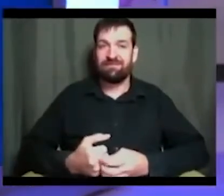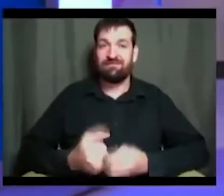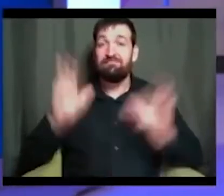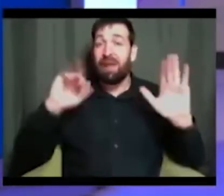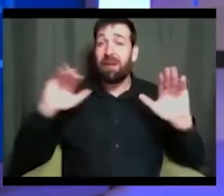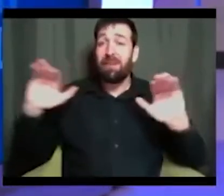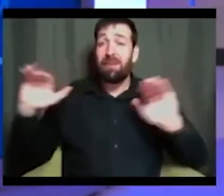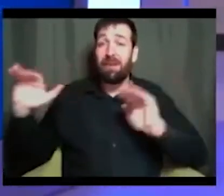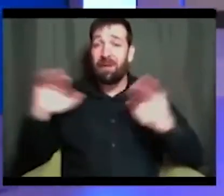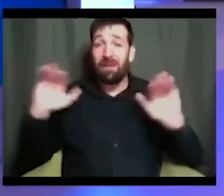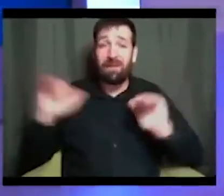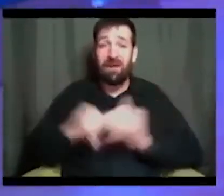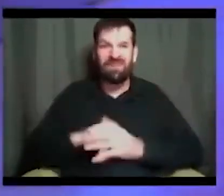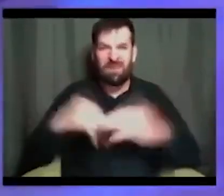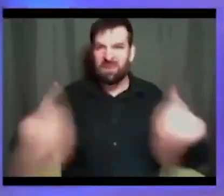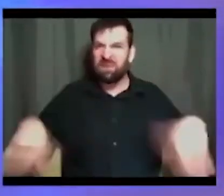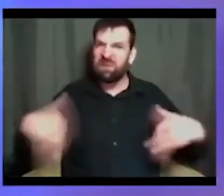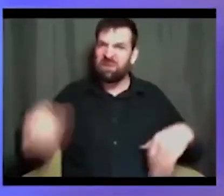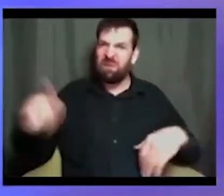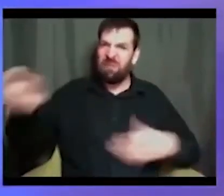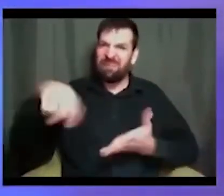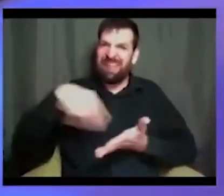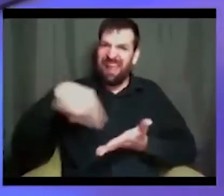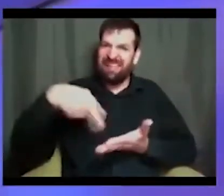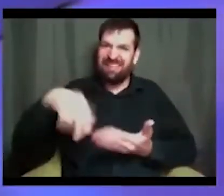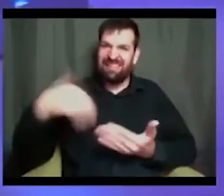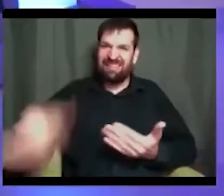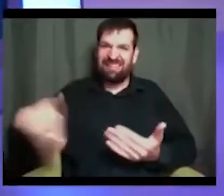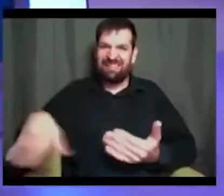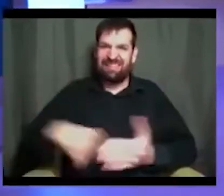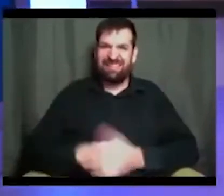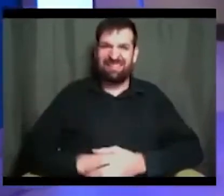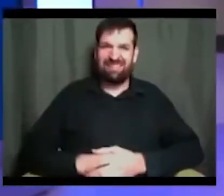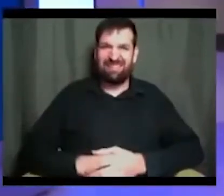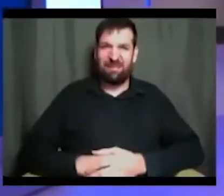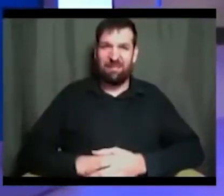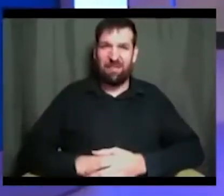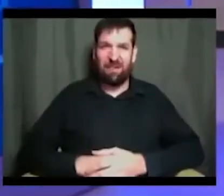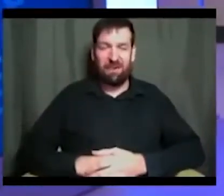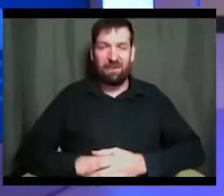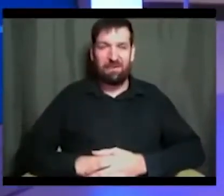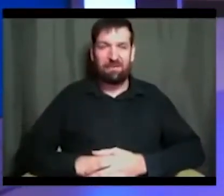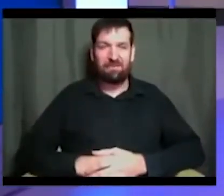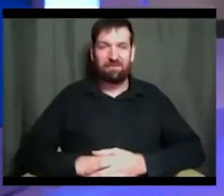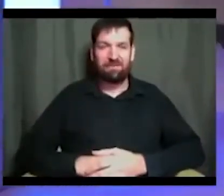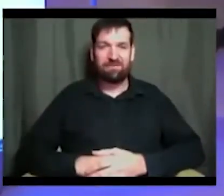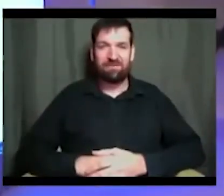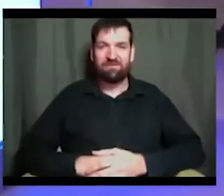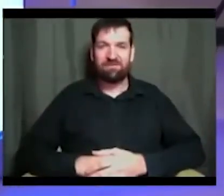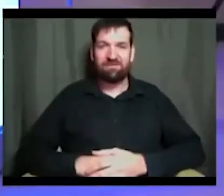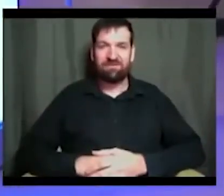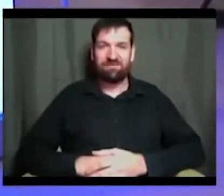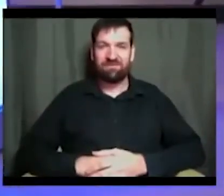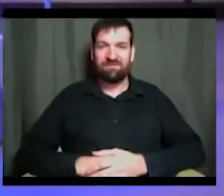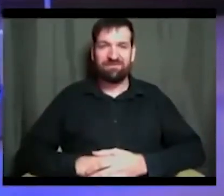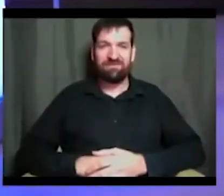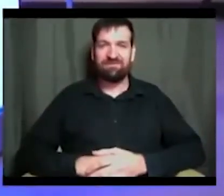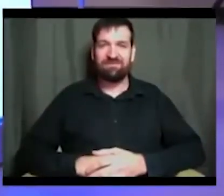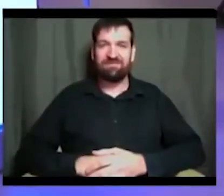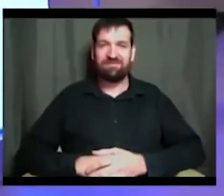You got the moves, dude. Moves like Jagger. Ratings bonanza. Here we go.